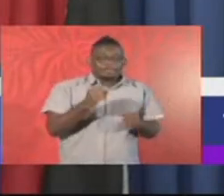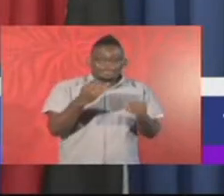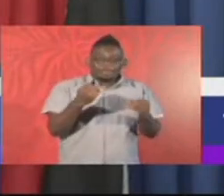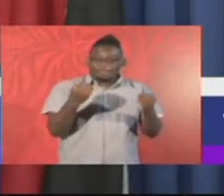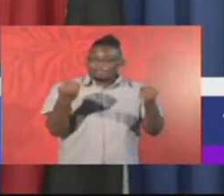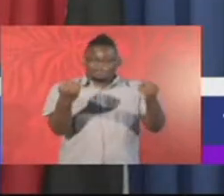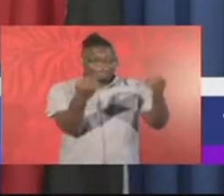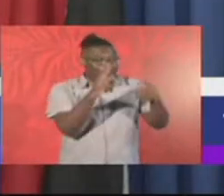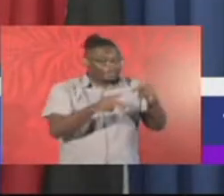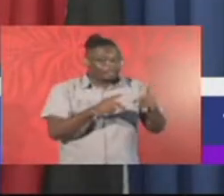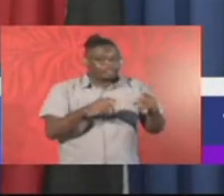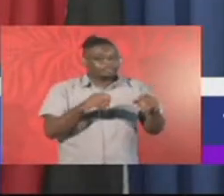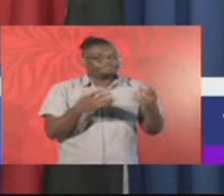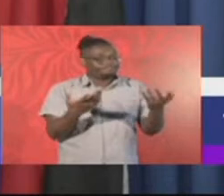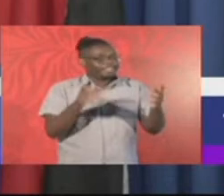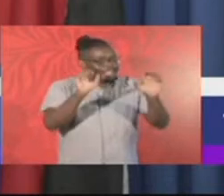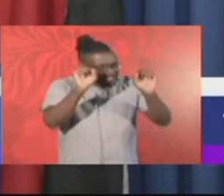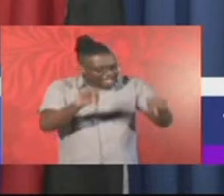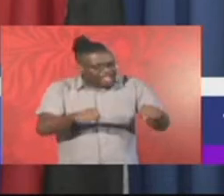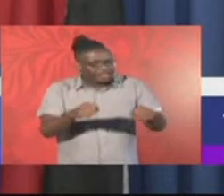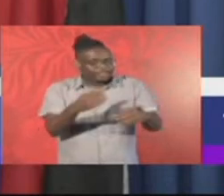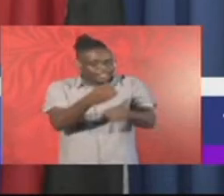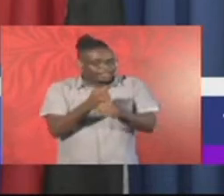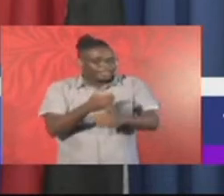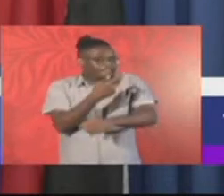be vaccinated, but who are not.